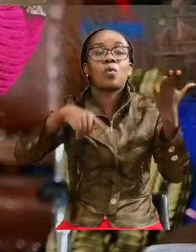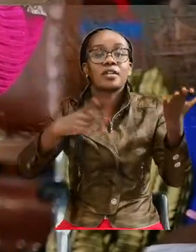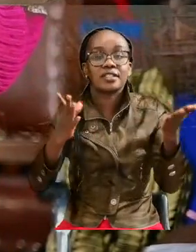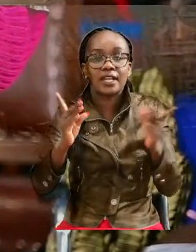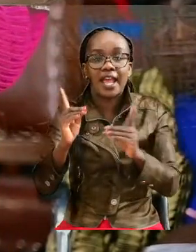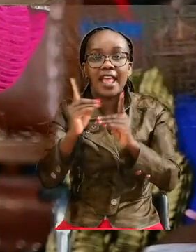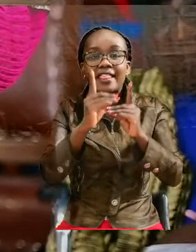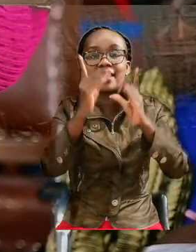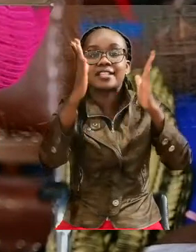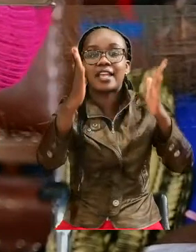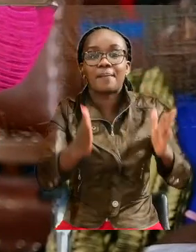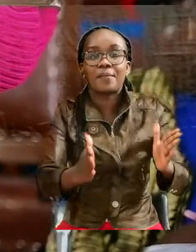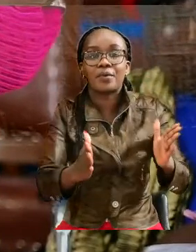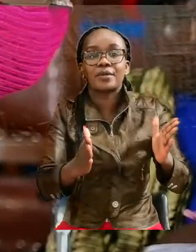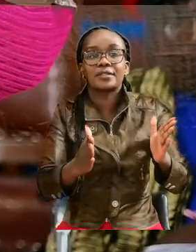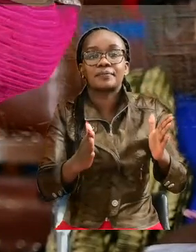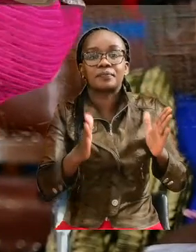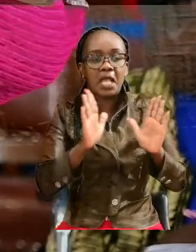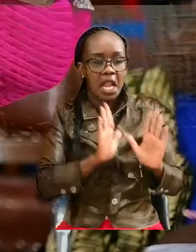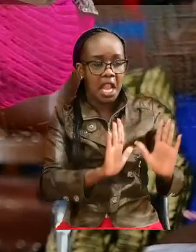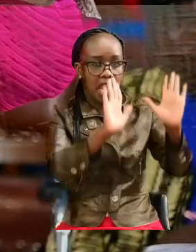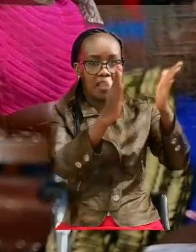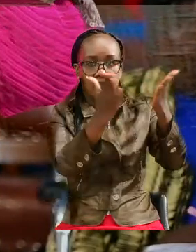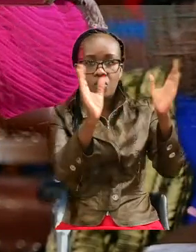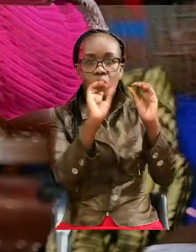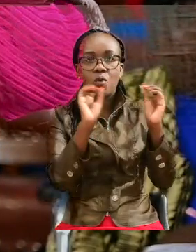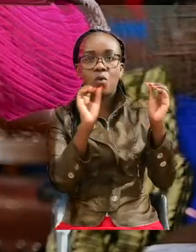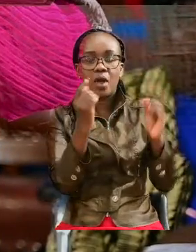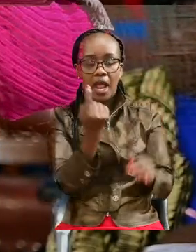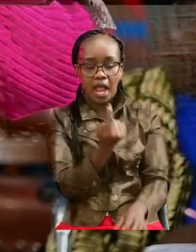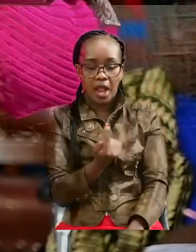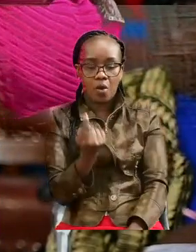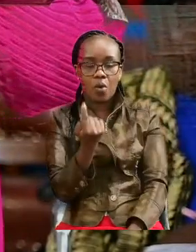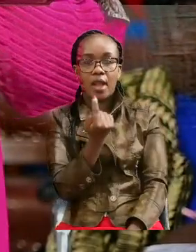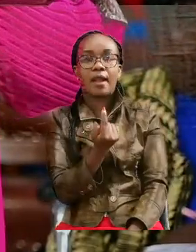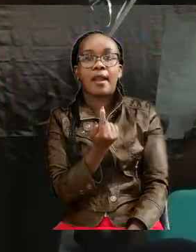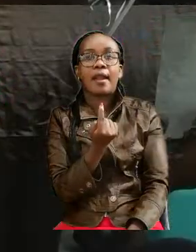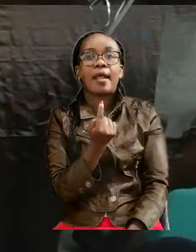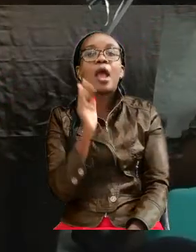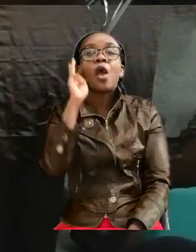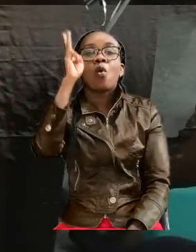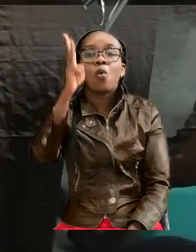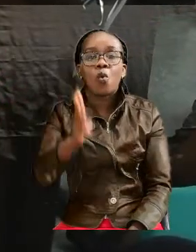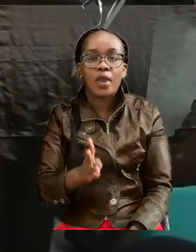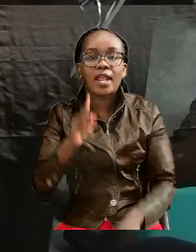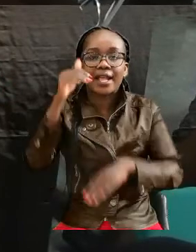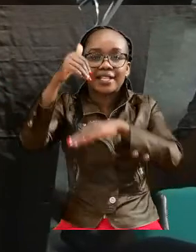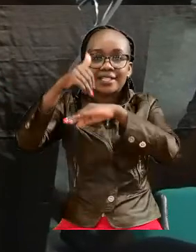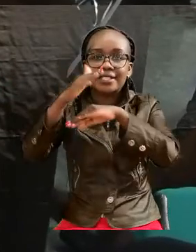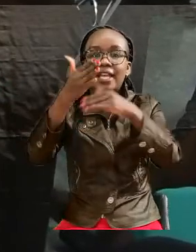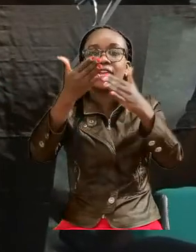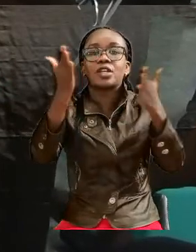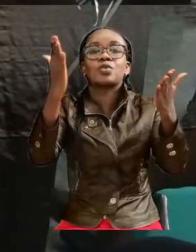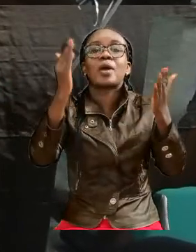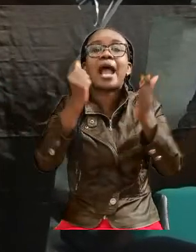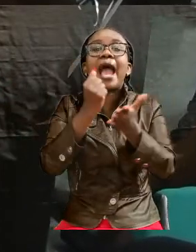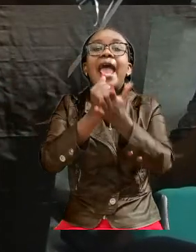disciples? I'm not going to leave you alone. I'm going to send you a